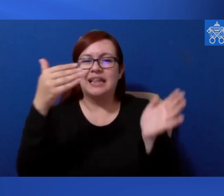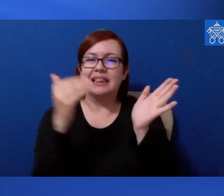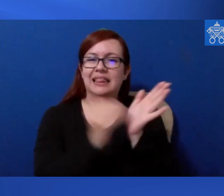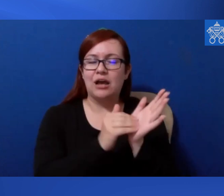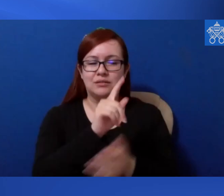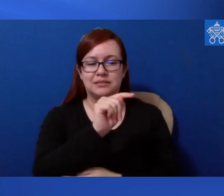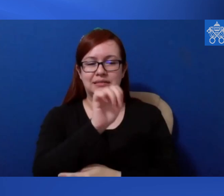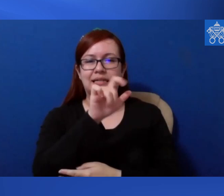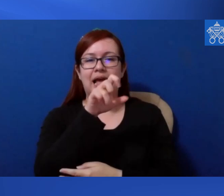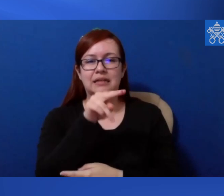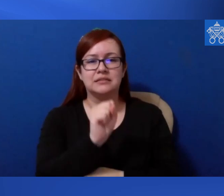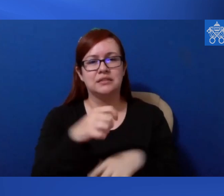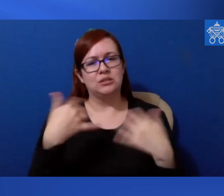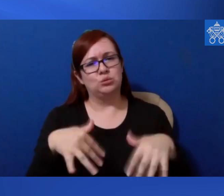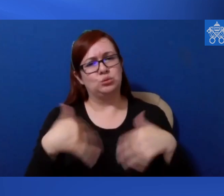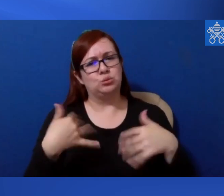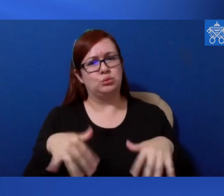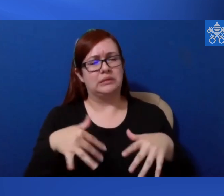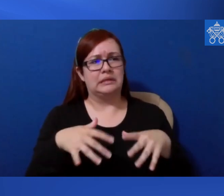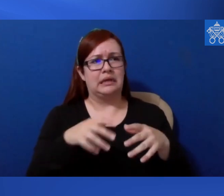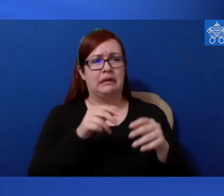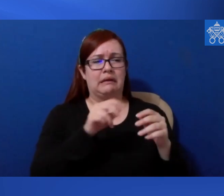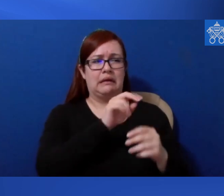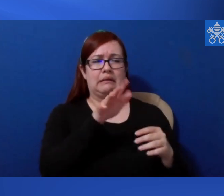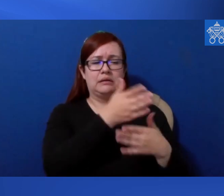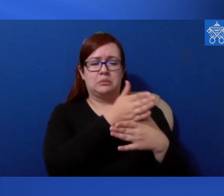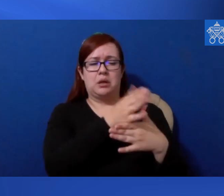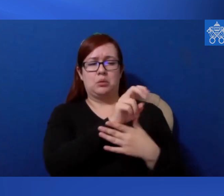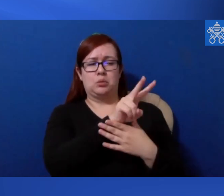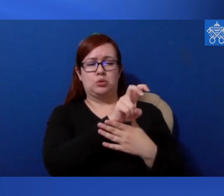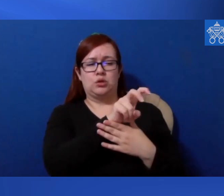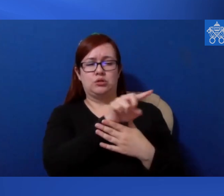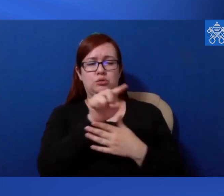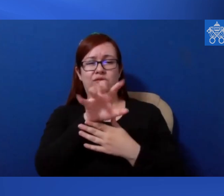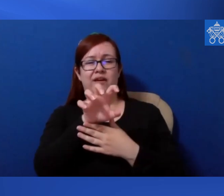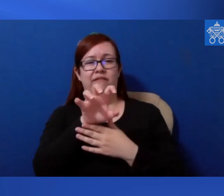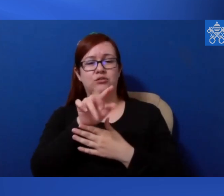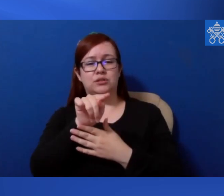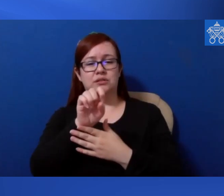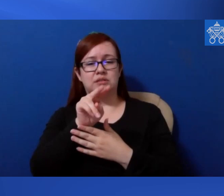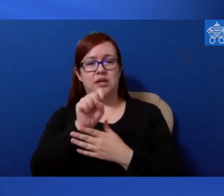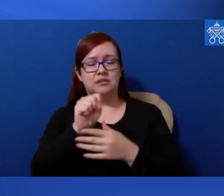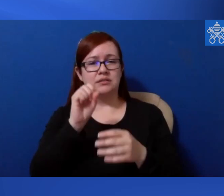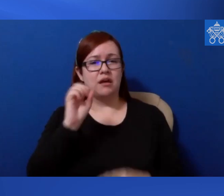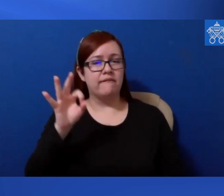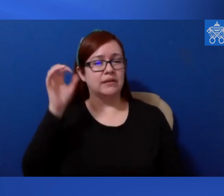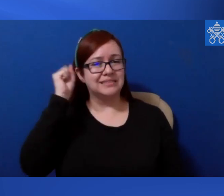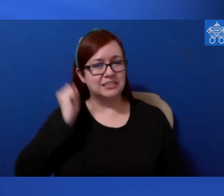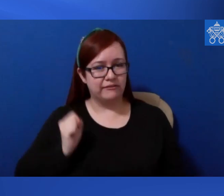exaggerated immense value, ranging from 200 to 500 tons of silver. It's